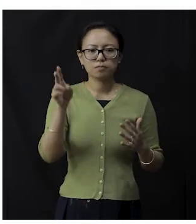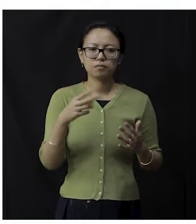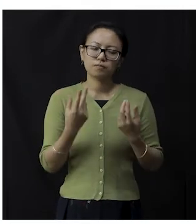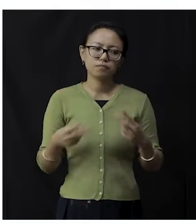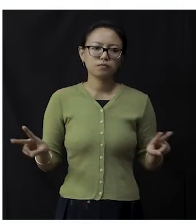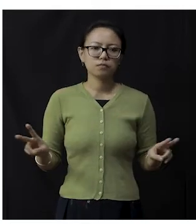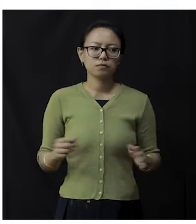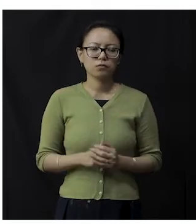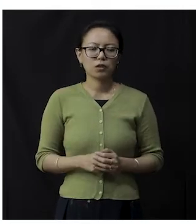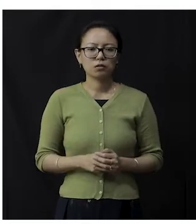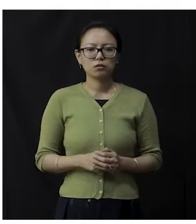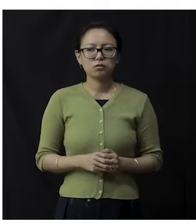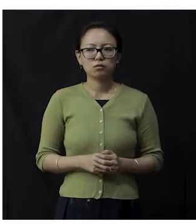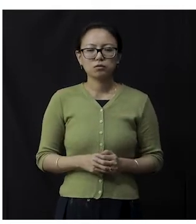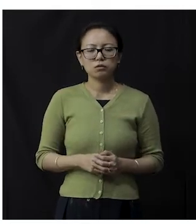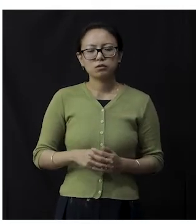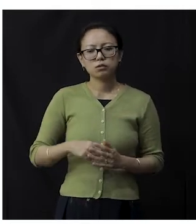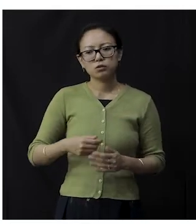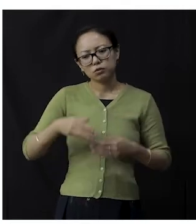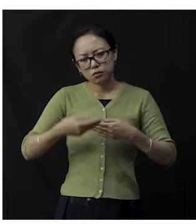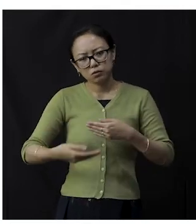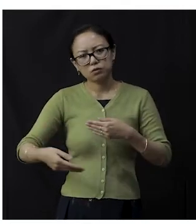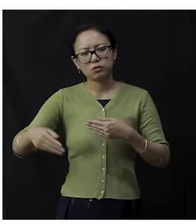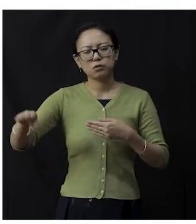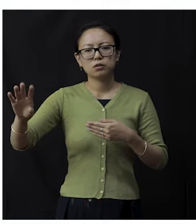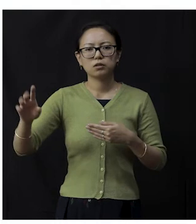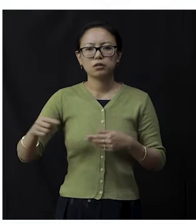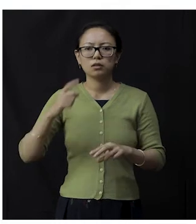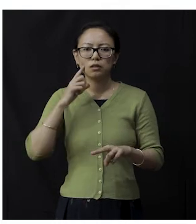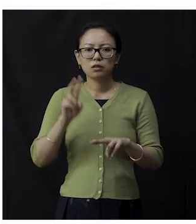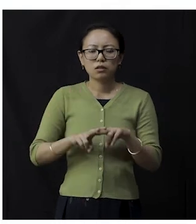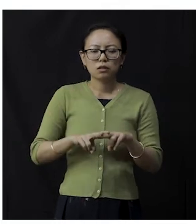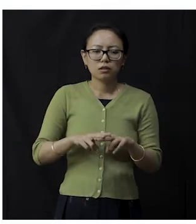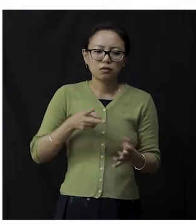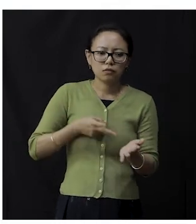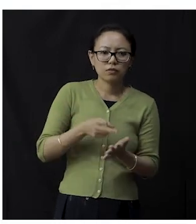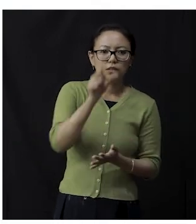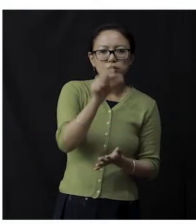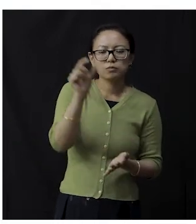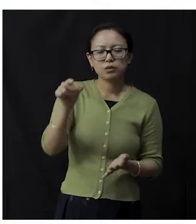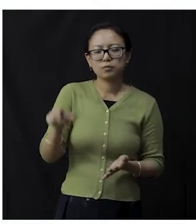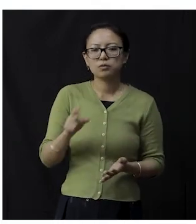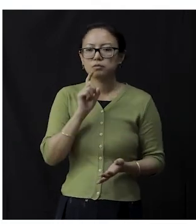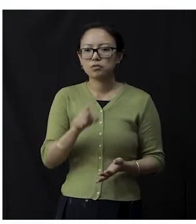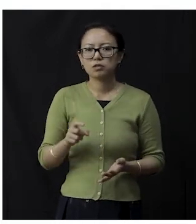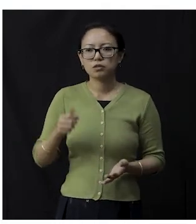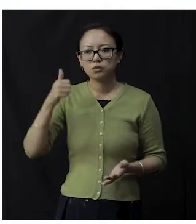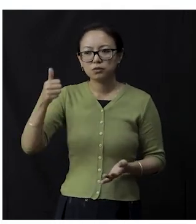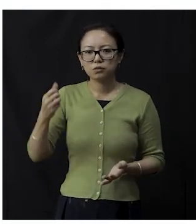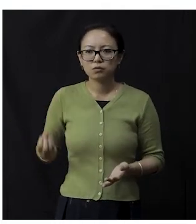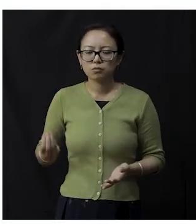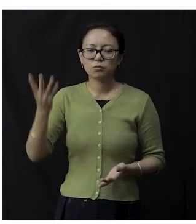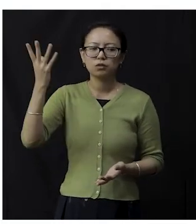From then on, whenever anyone said good morning, he replied cheerfully, "Good morning to you as well. How